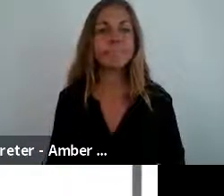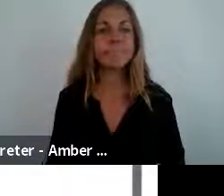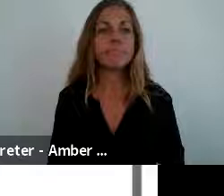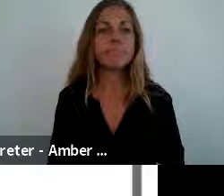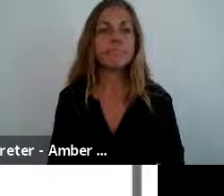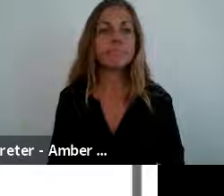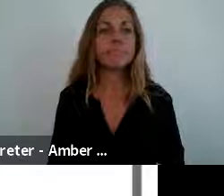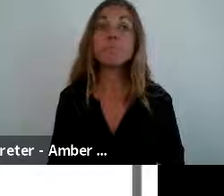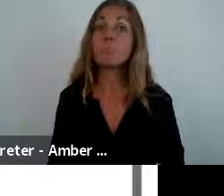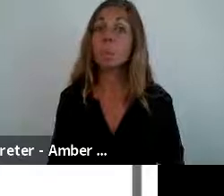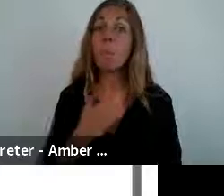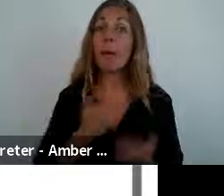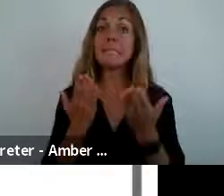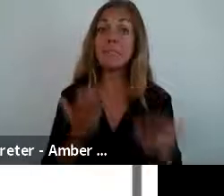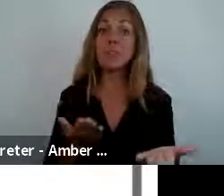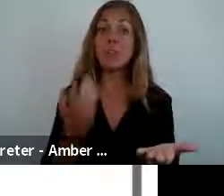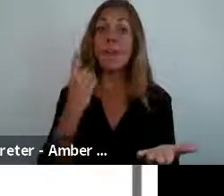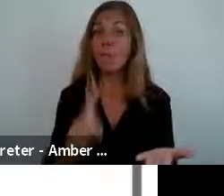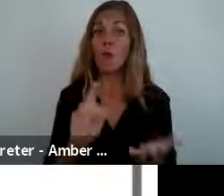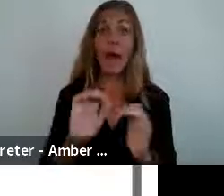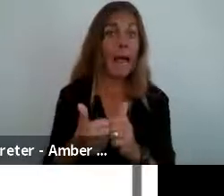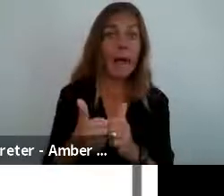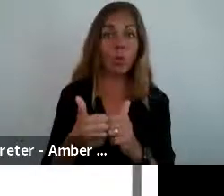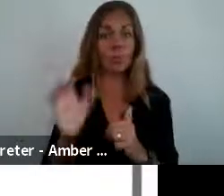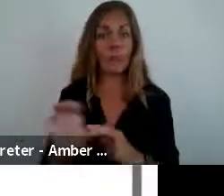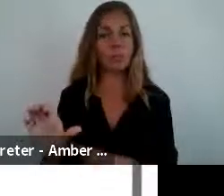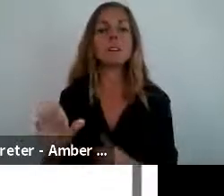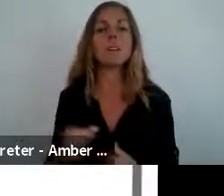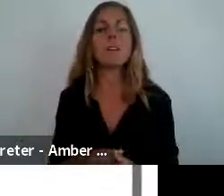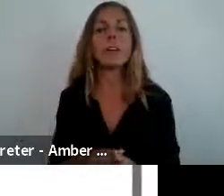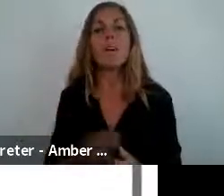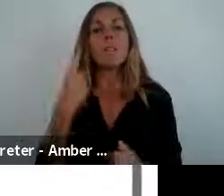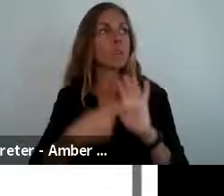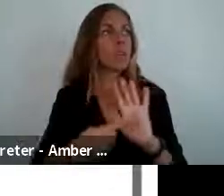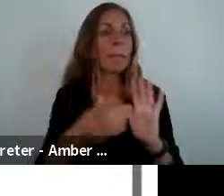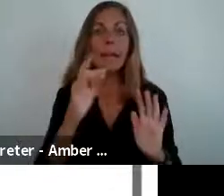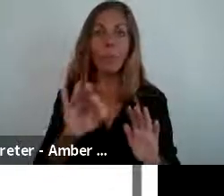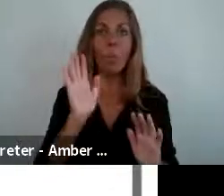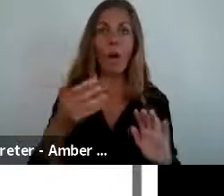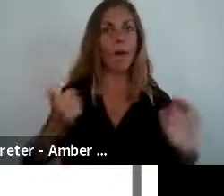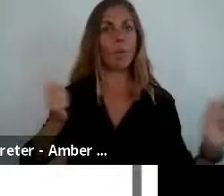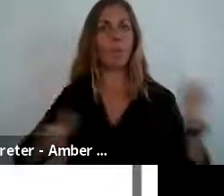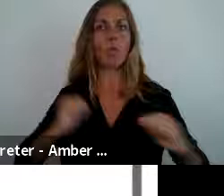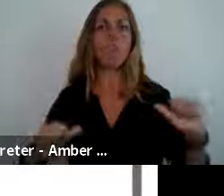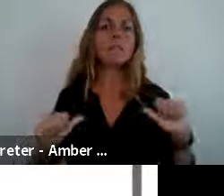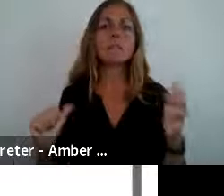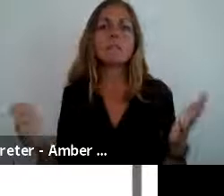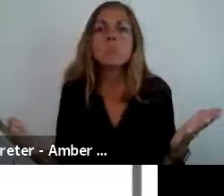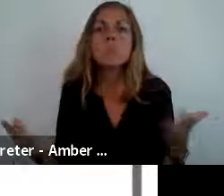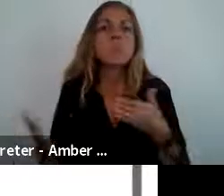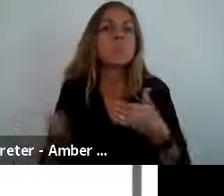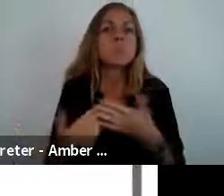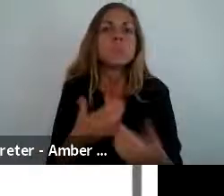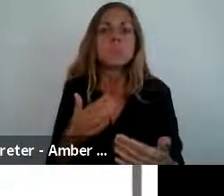So my suggestions for creating captions. So let's say you're going to have a performance, whether it be something like